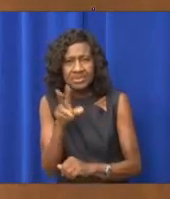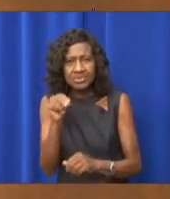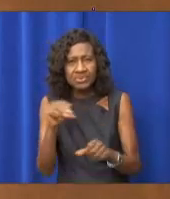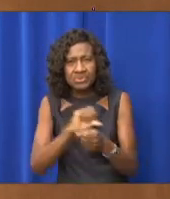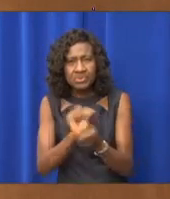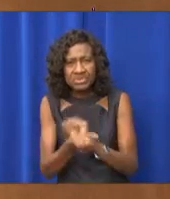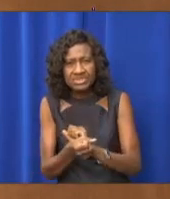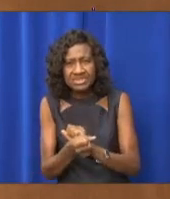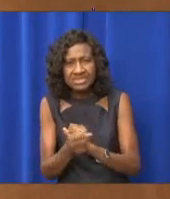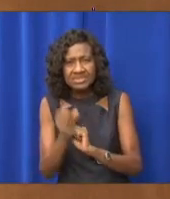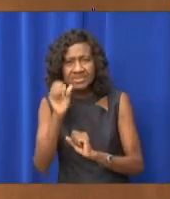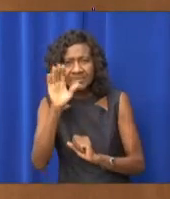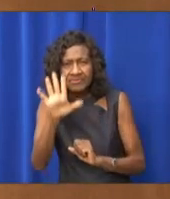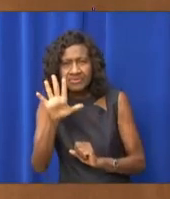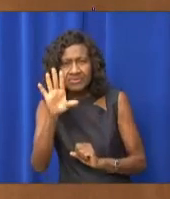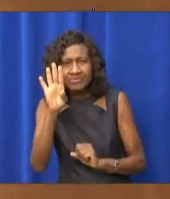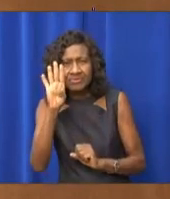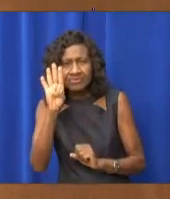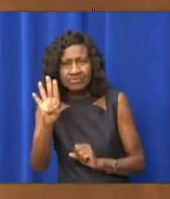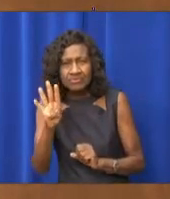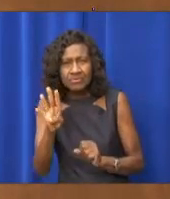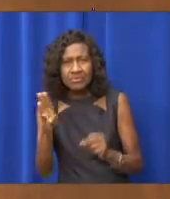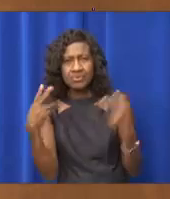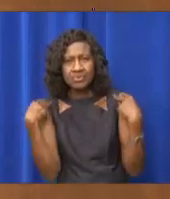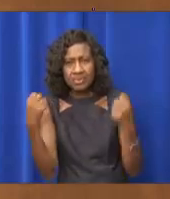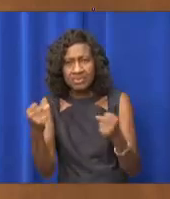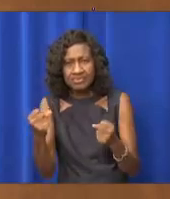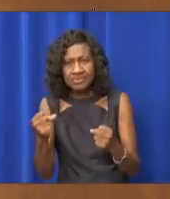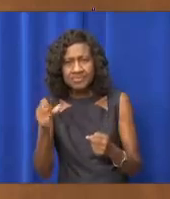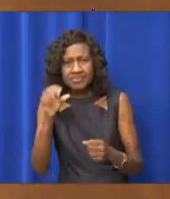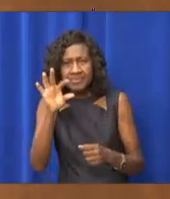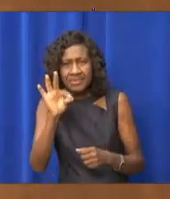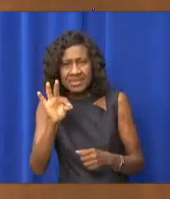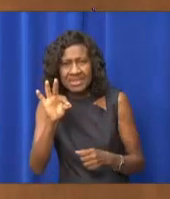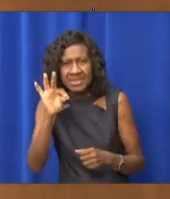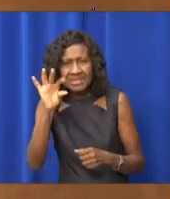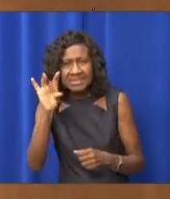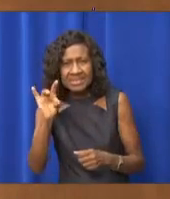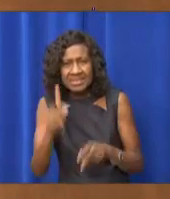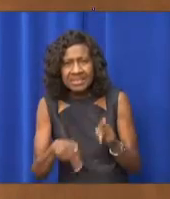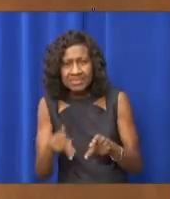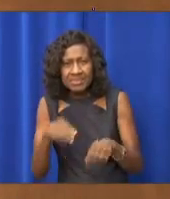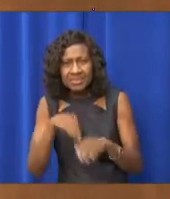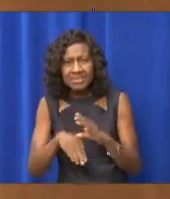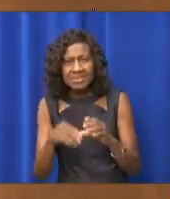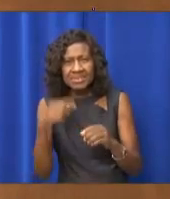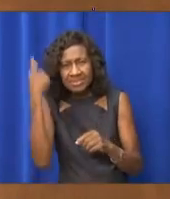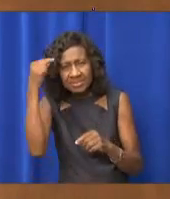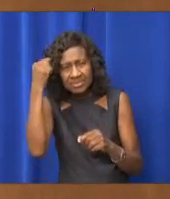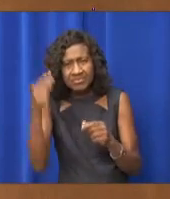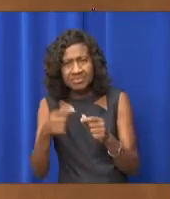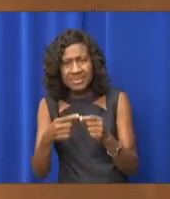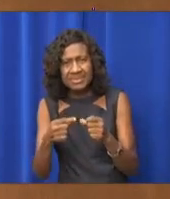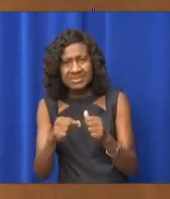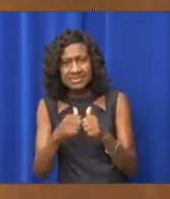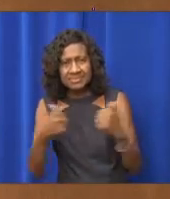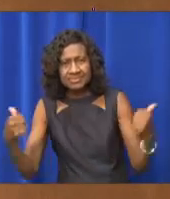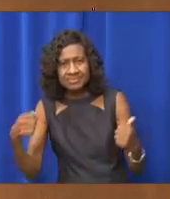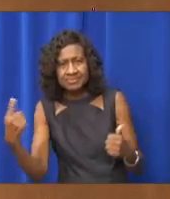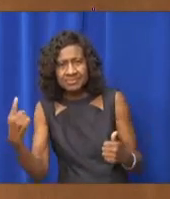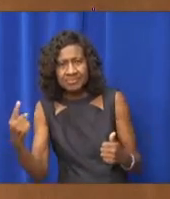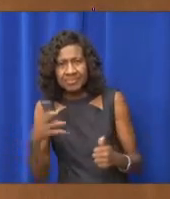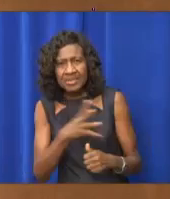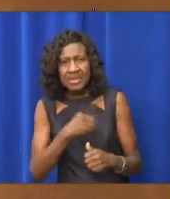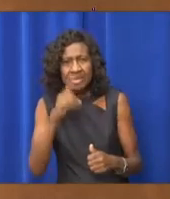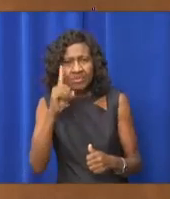at 54. There are 98 persons in the government isolation facility and a further 100 in